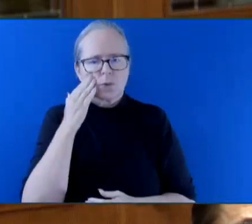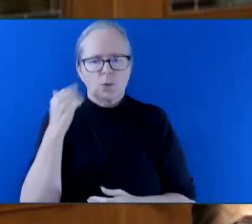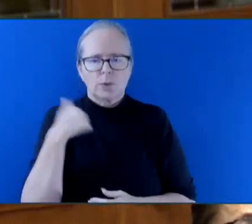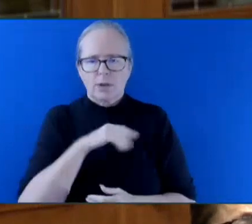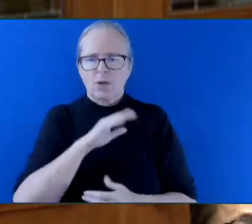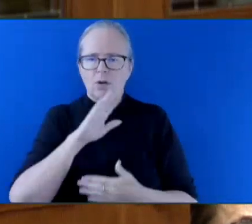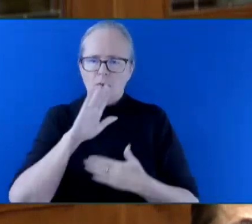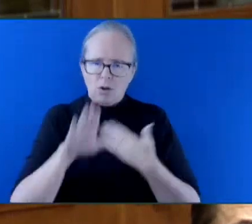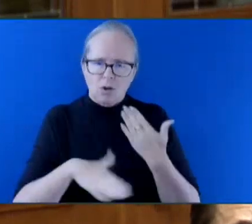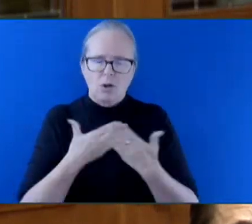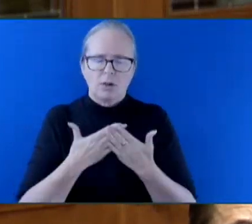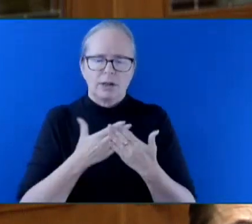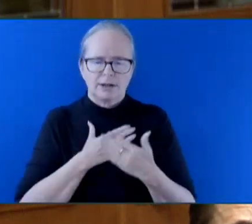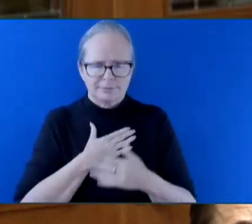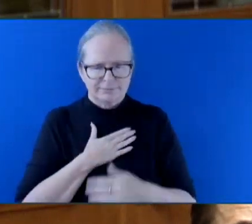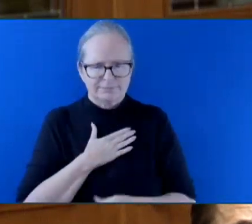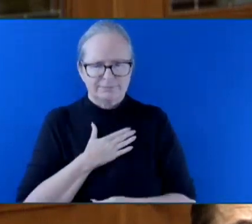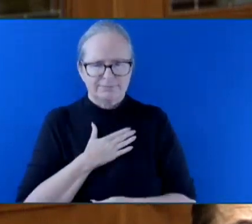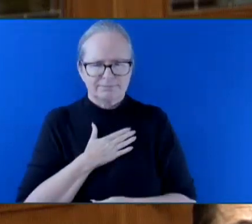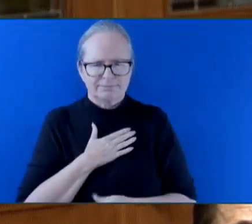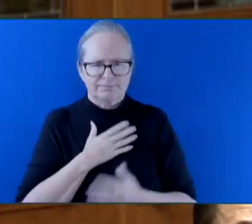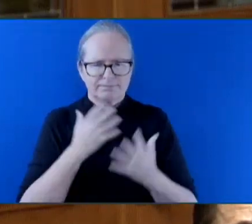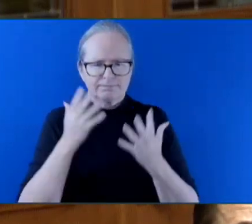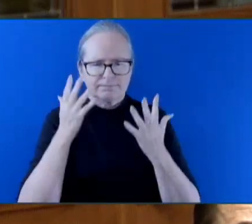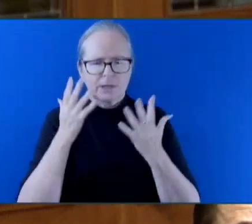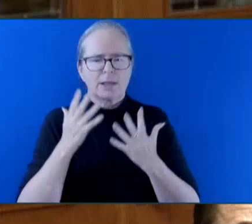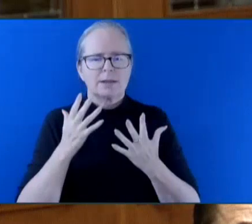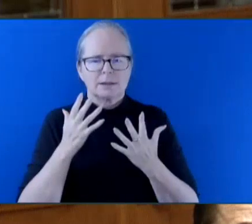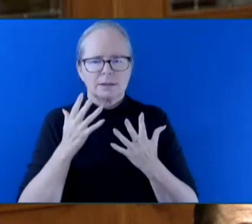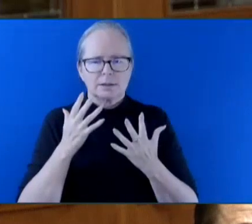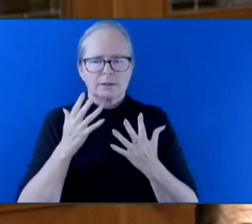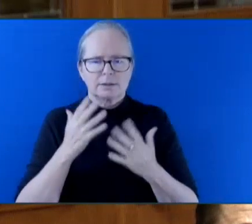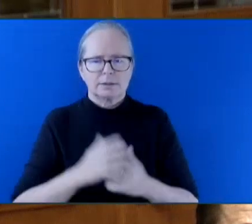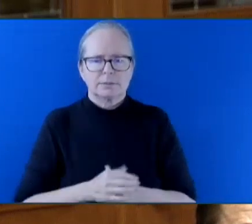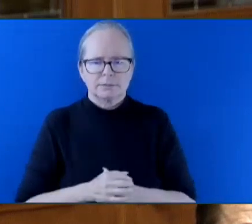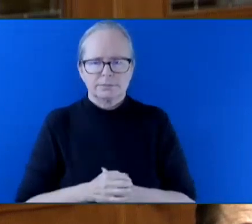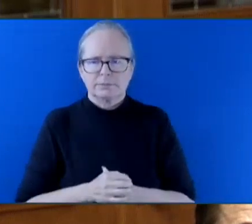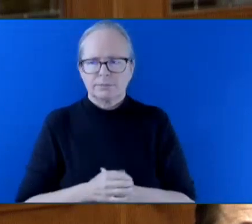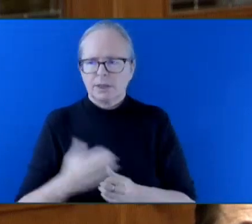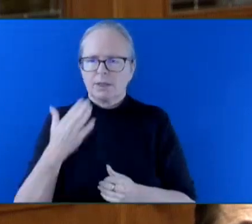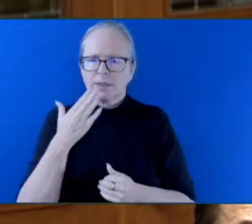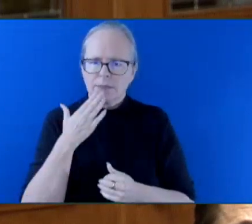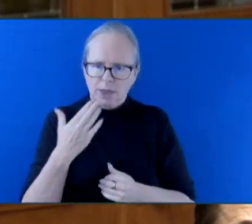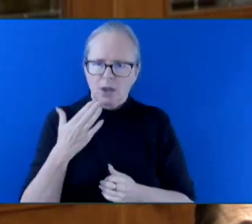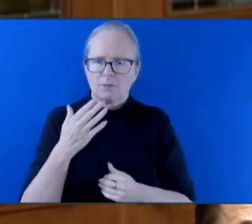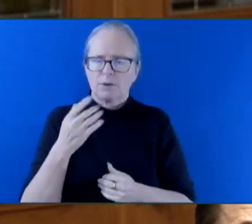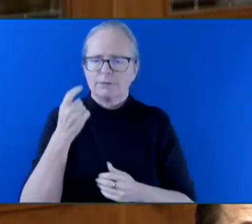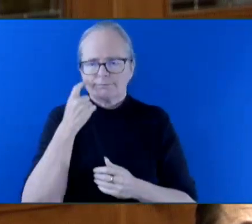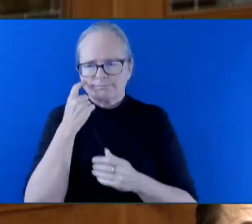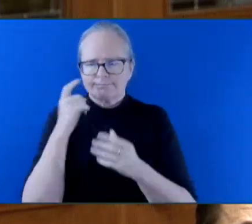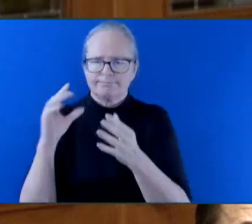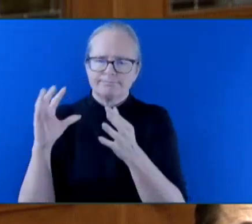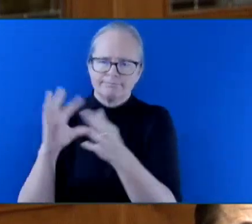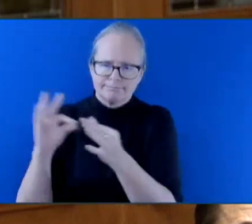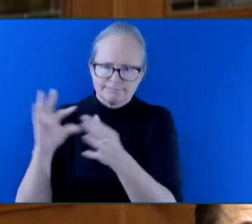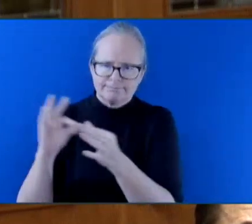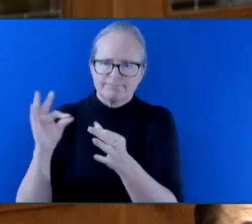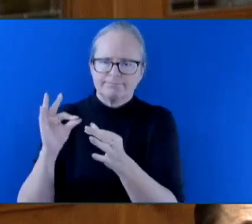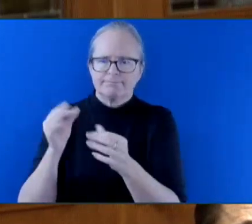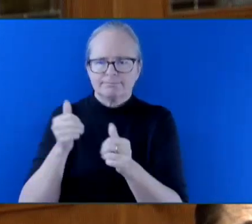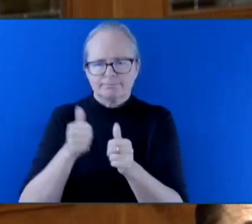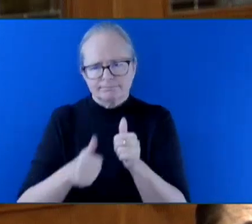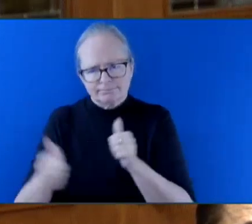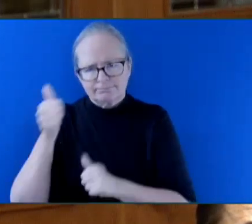for the comments of the Premier and the member from Vancouver-Langara. We are all united